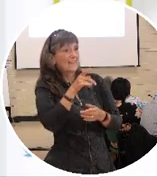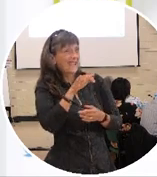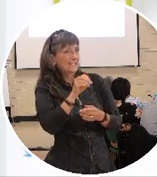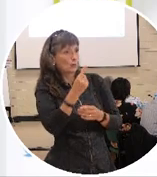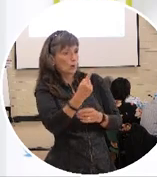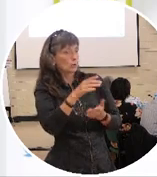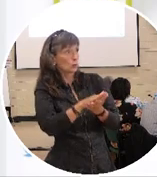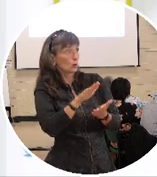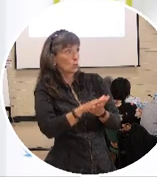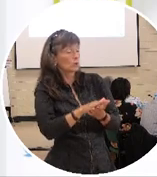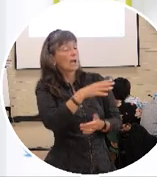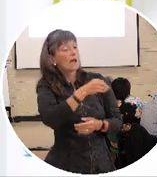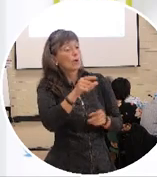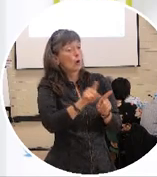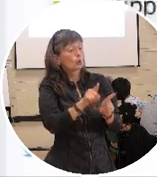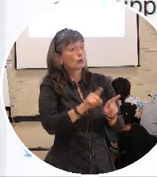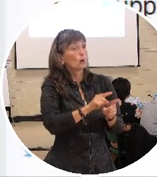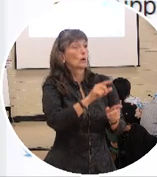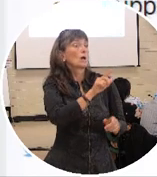learning resource teacher resources.